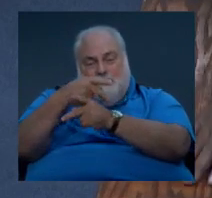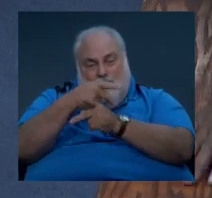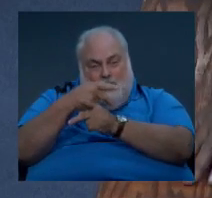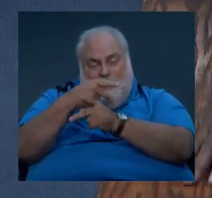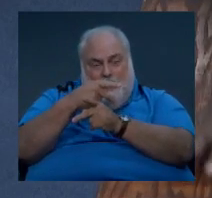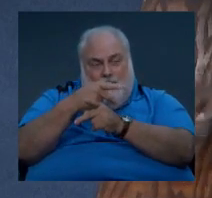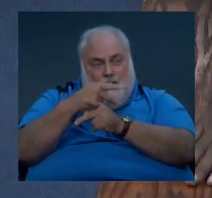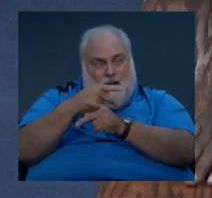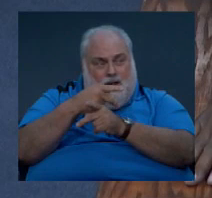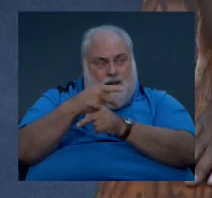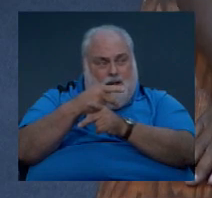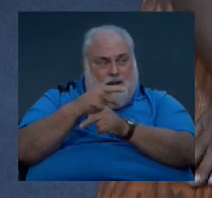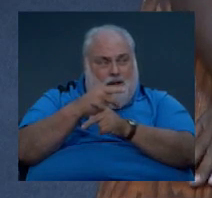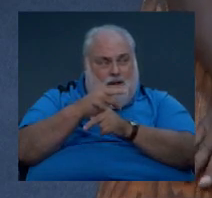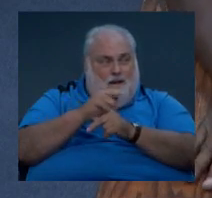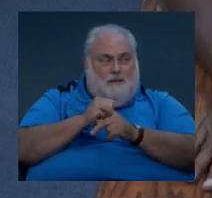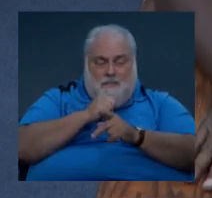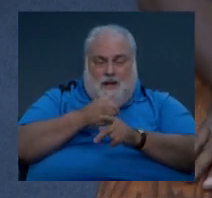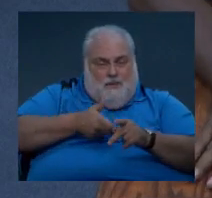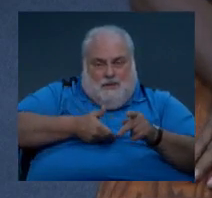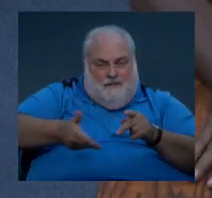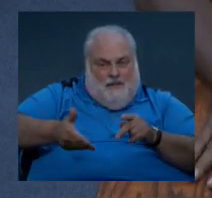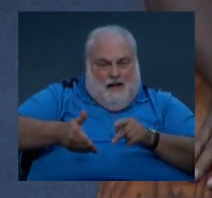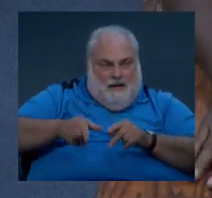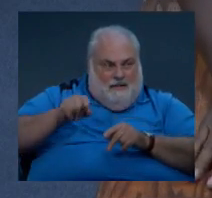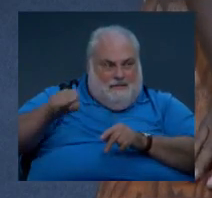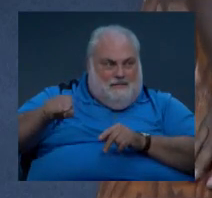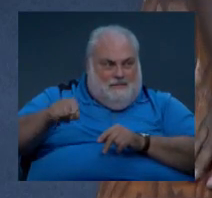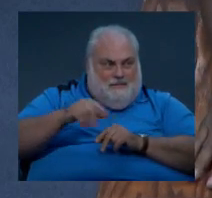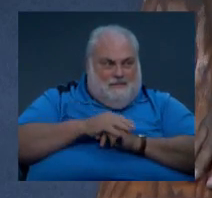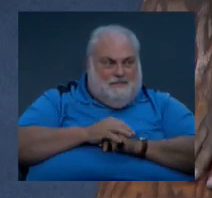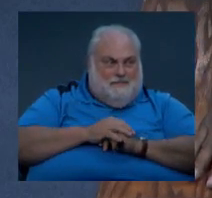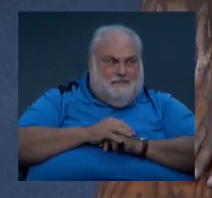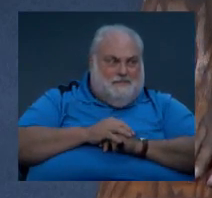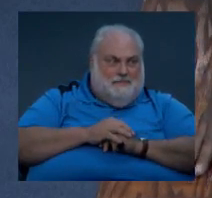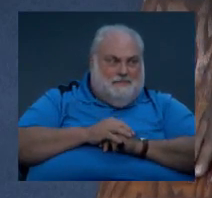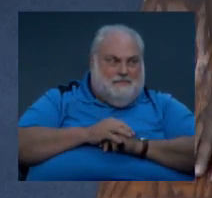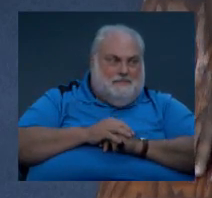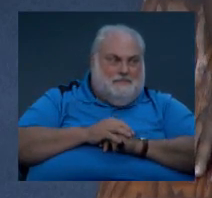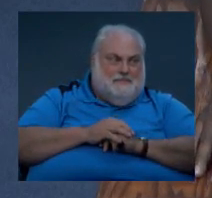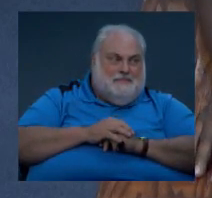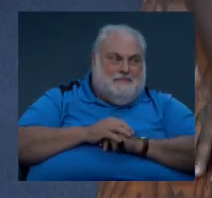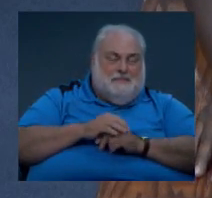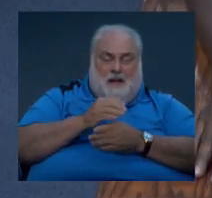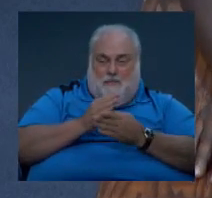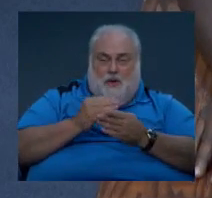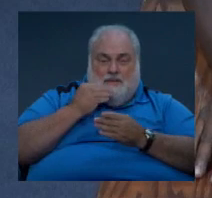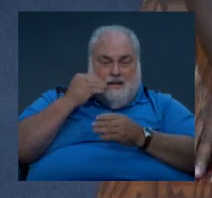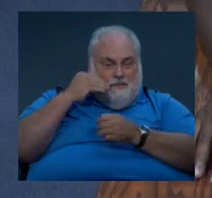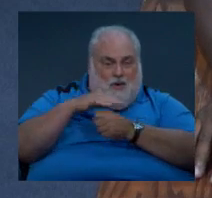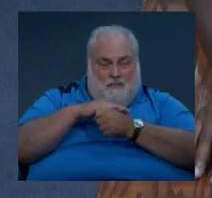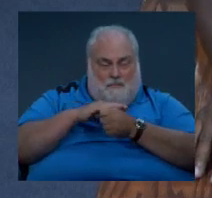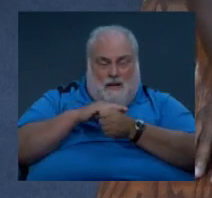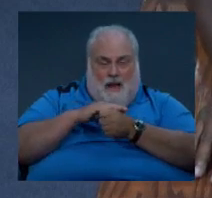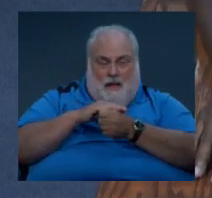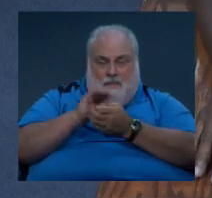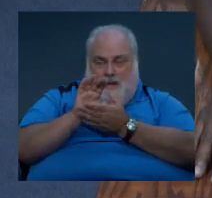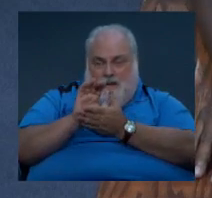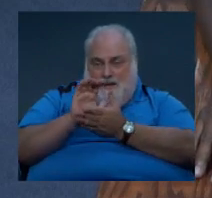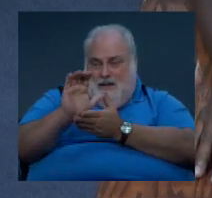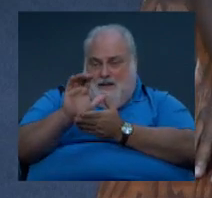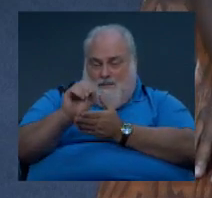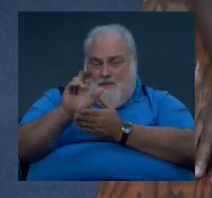participated in the prayer garden, but I didn't get an invitation. So, you know, I'm part of the neighborhood, but I'm left out of the